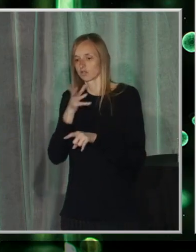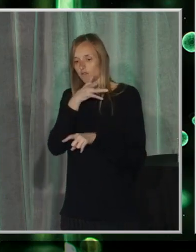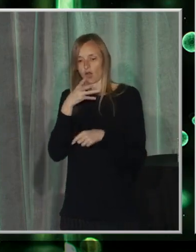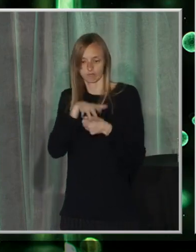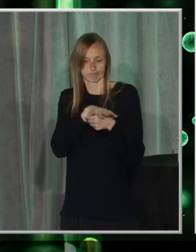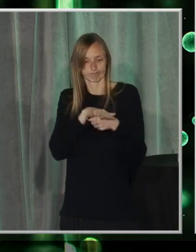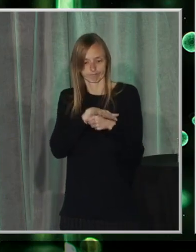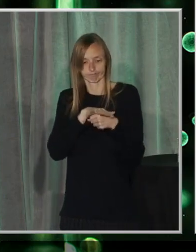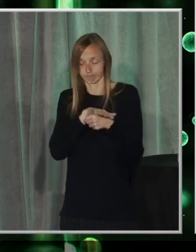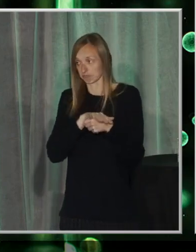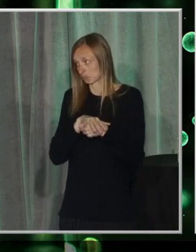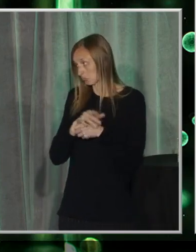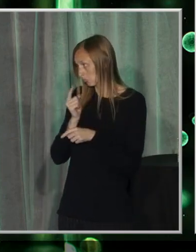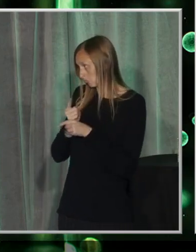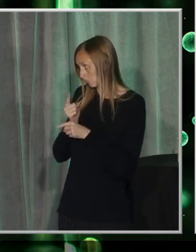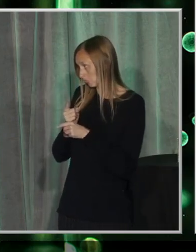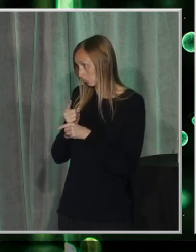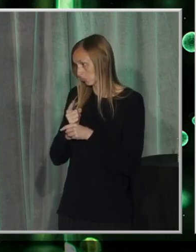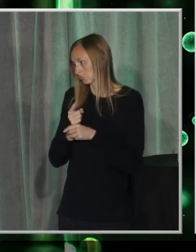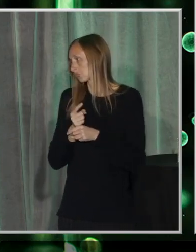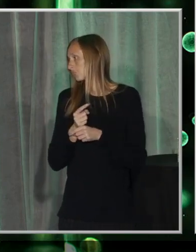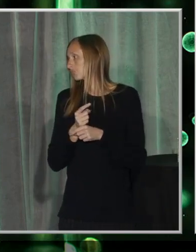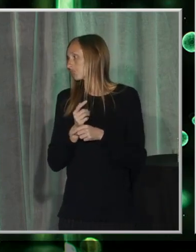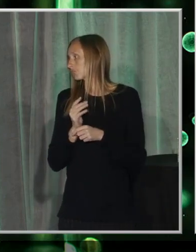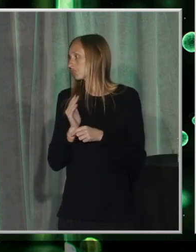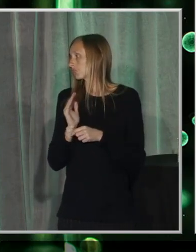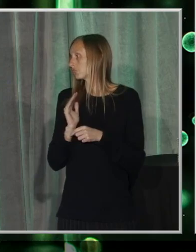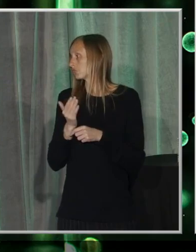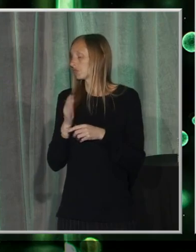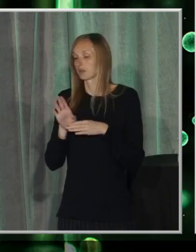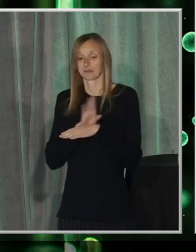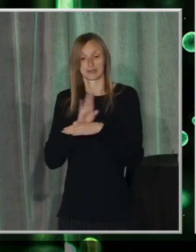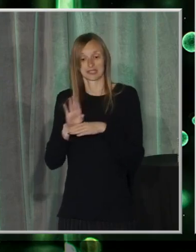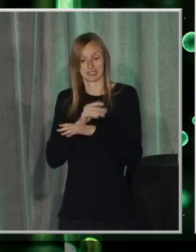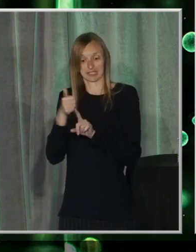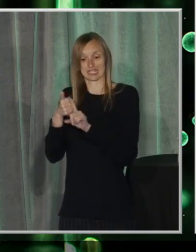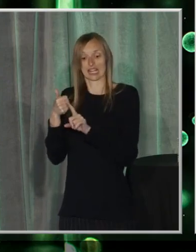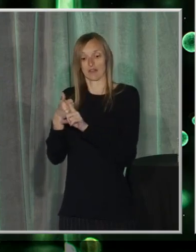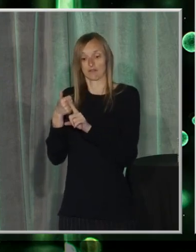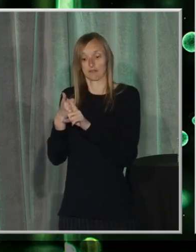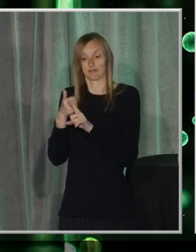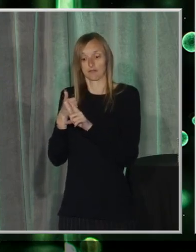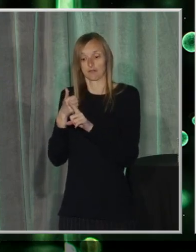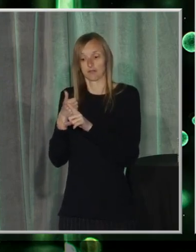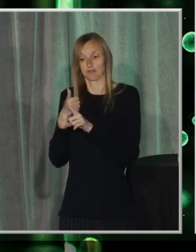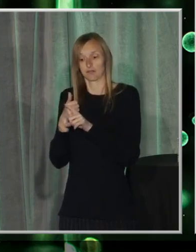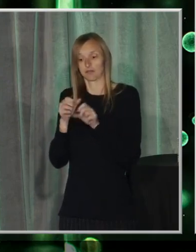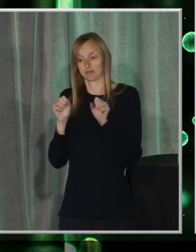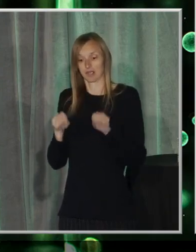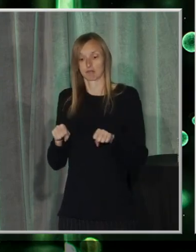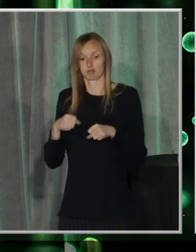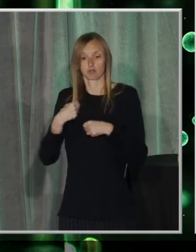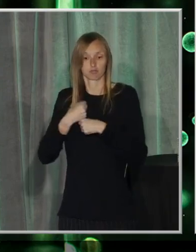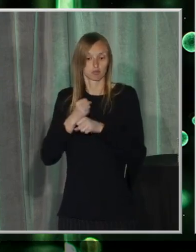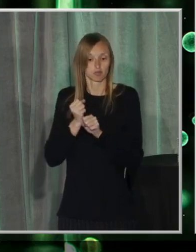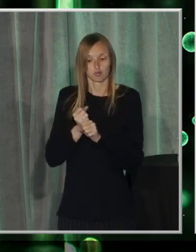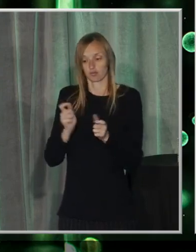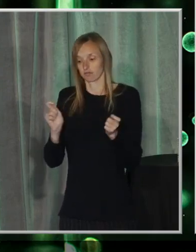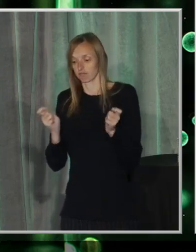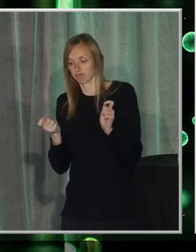setups. Right. That sounds like a business unto itself in terms of being able to produce and